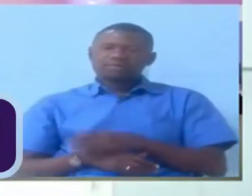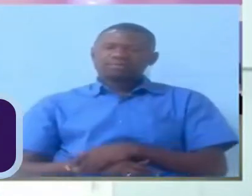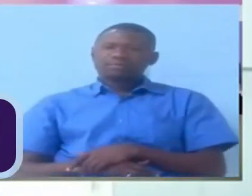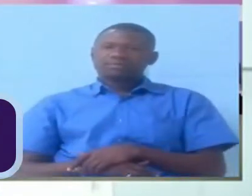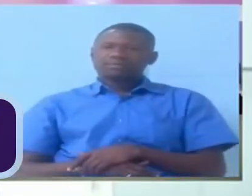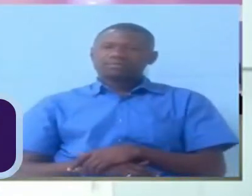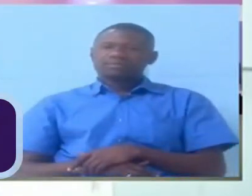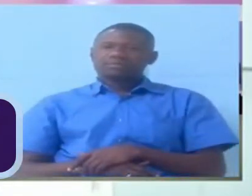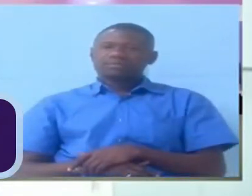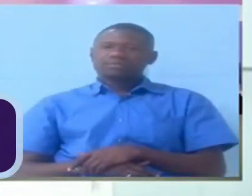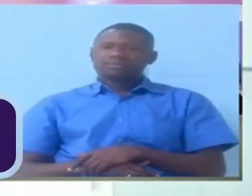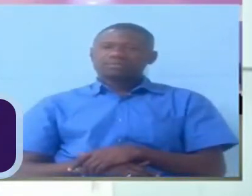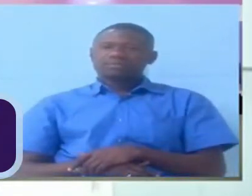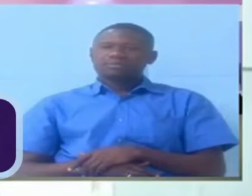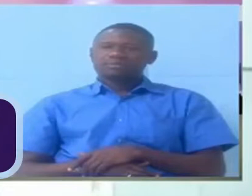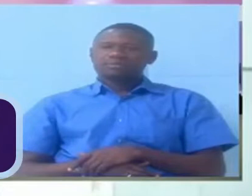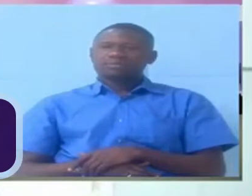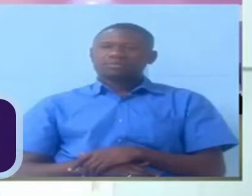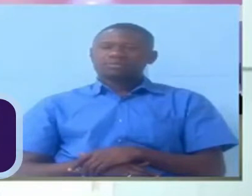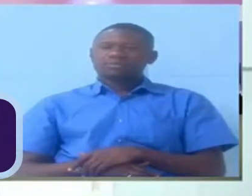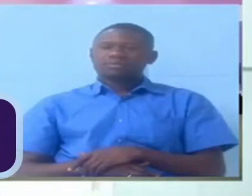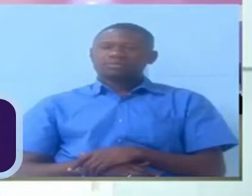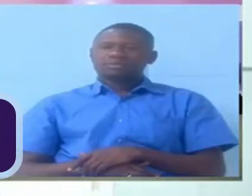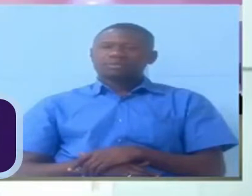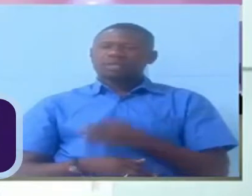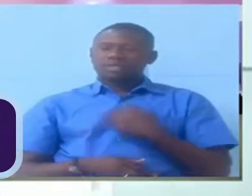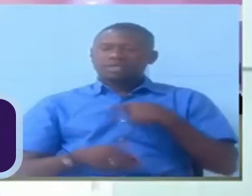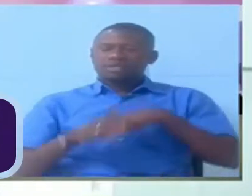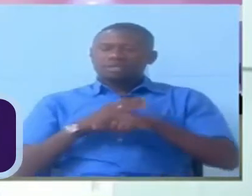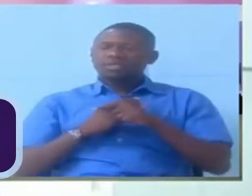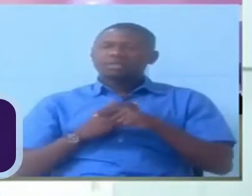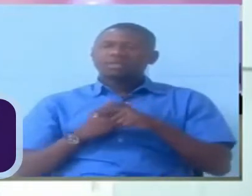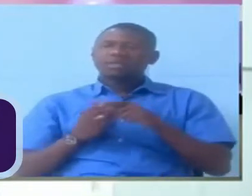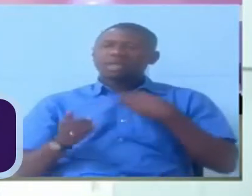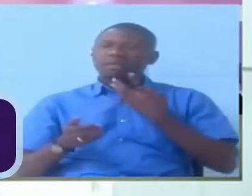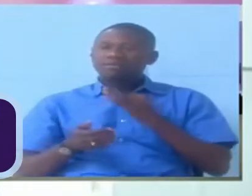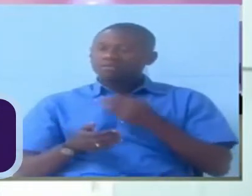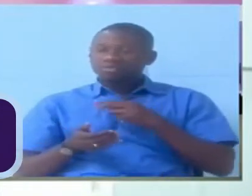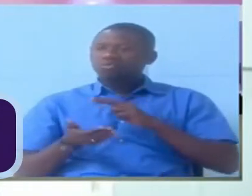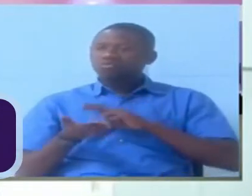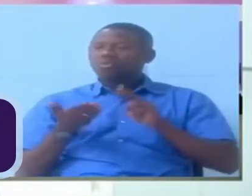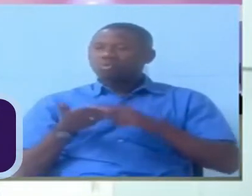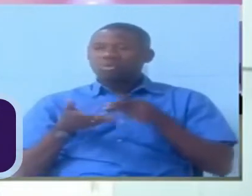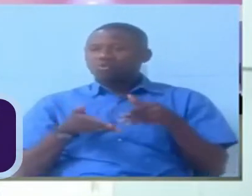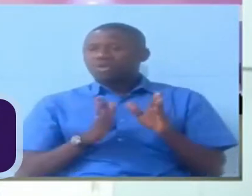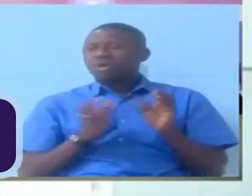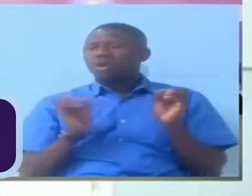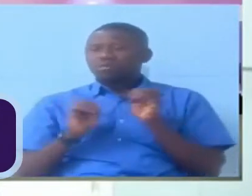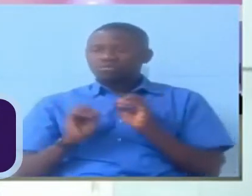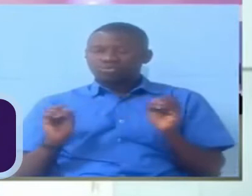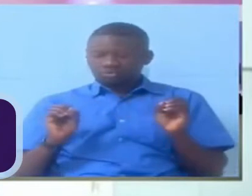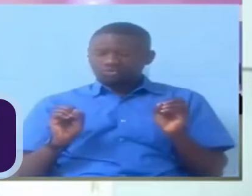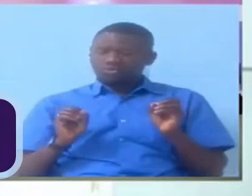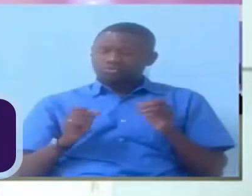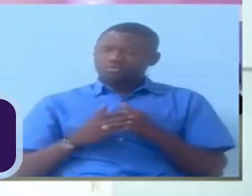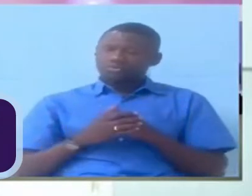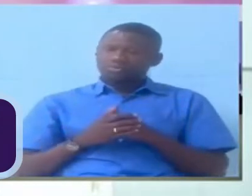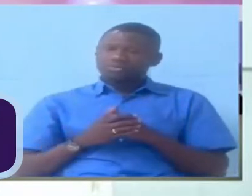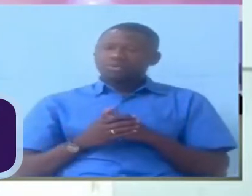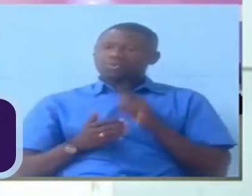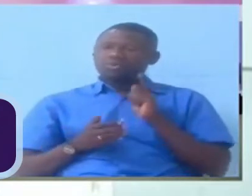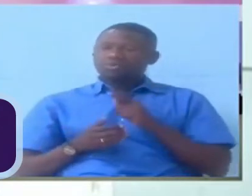Secondary four. Do you think that our army, our officer corps,